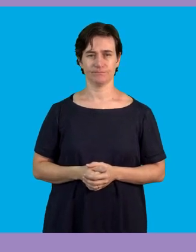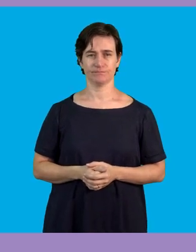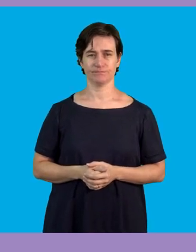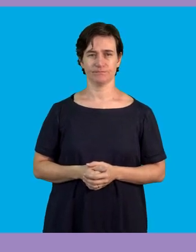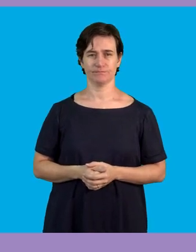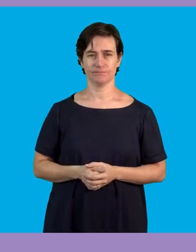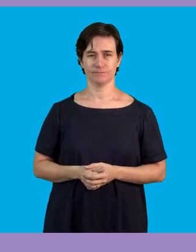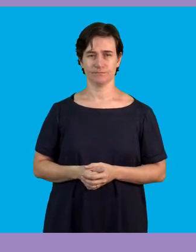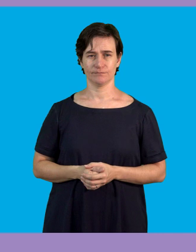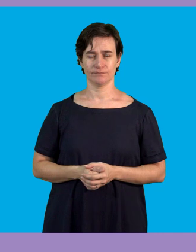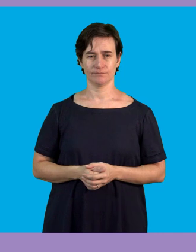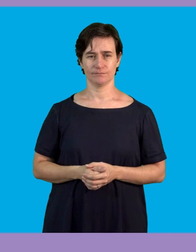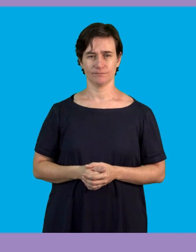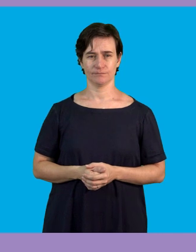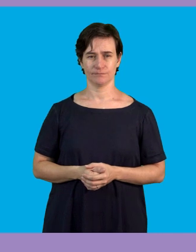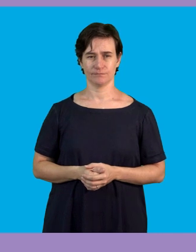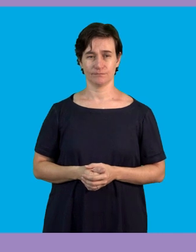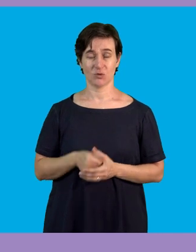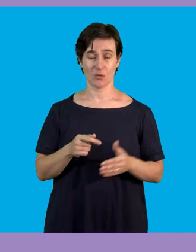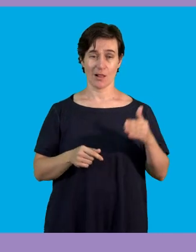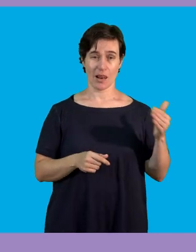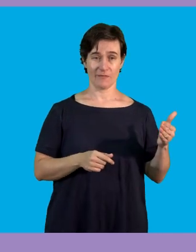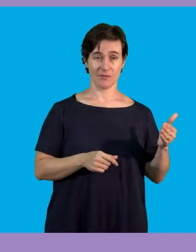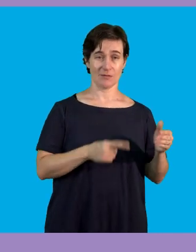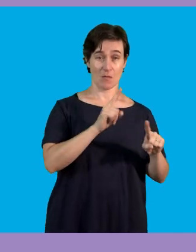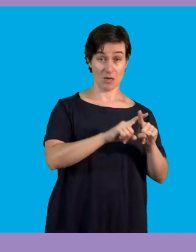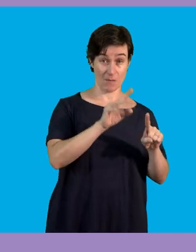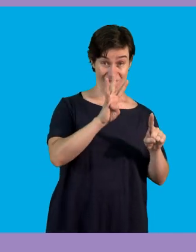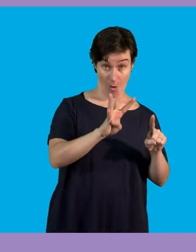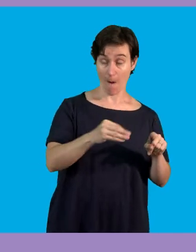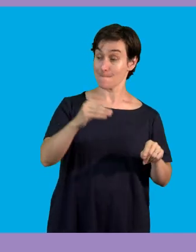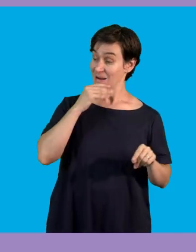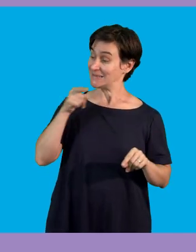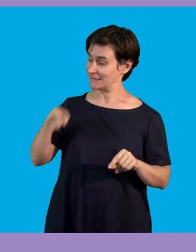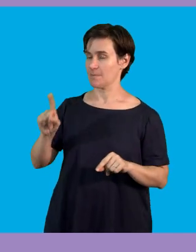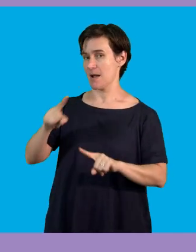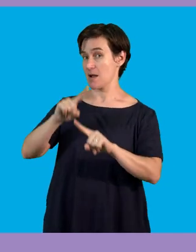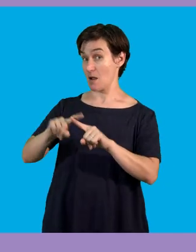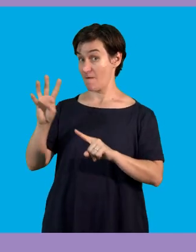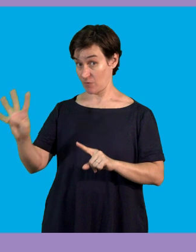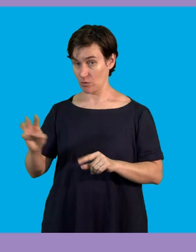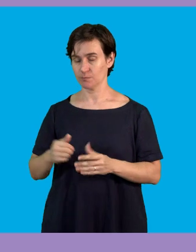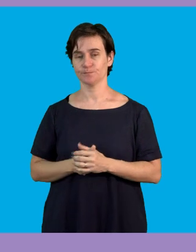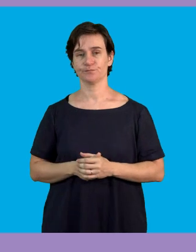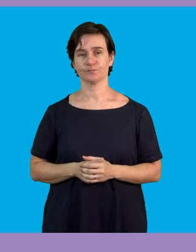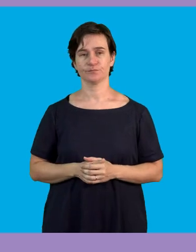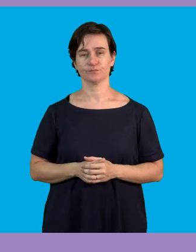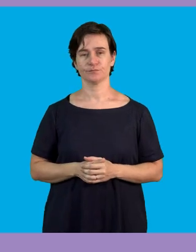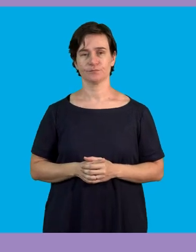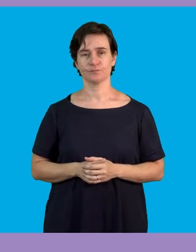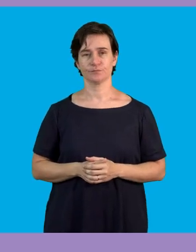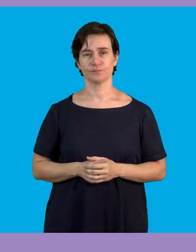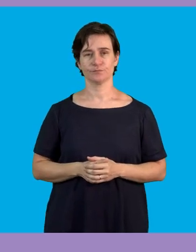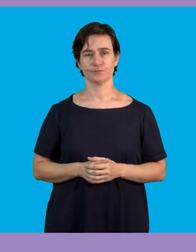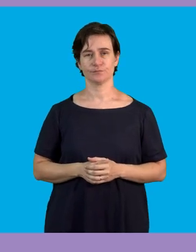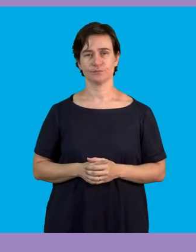to say multiplied by 4 on the left-hand side. We also need to multiply by 4 on the right-hand side,